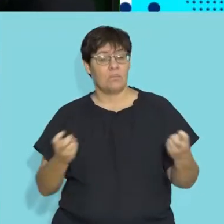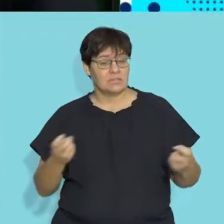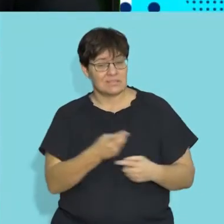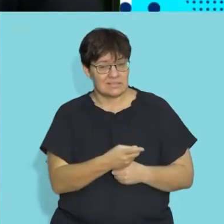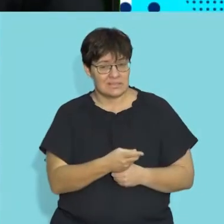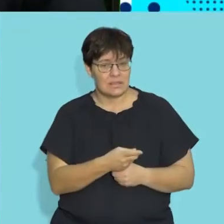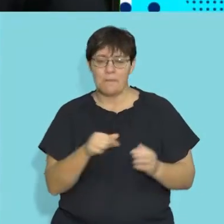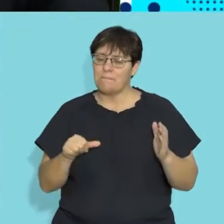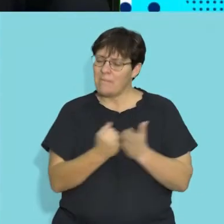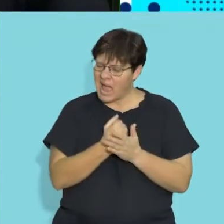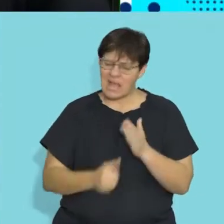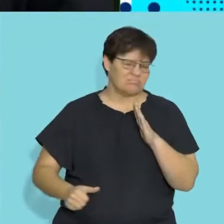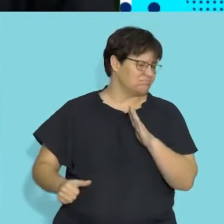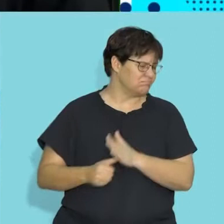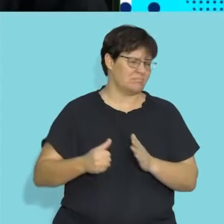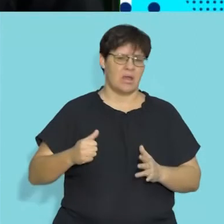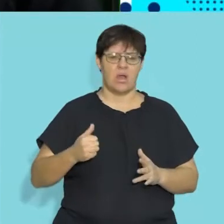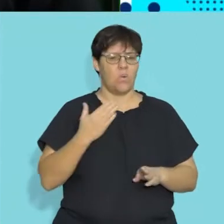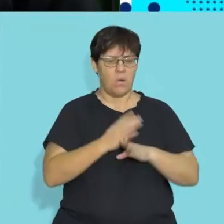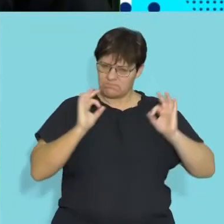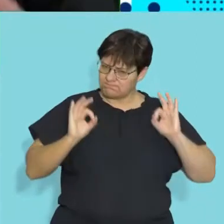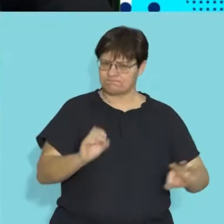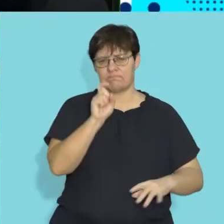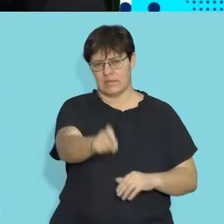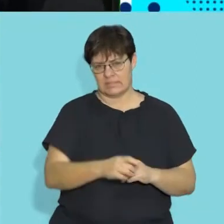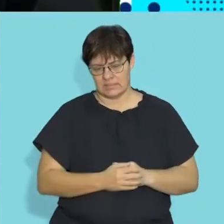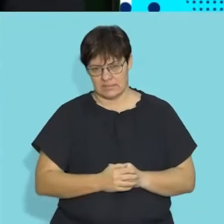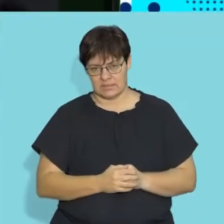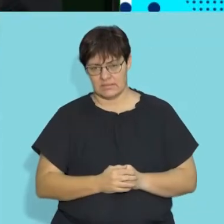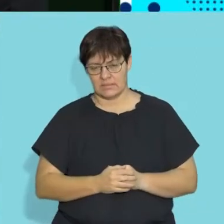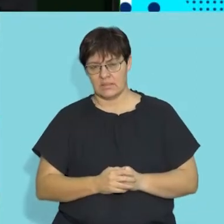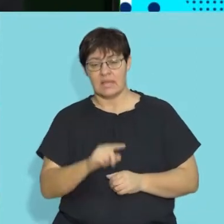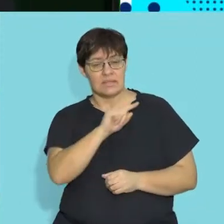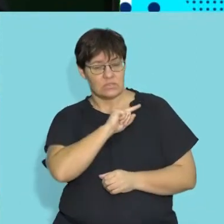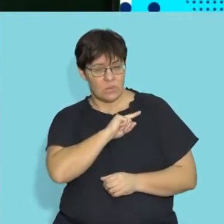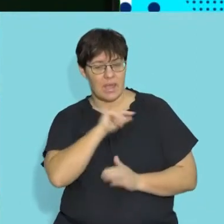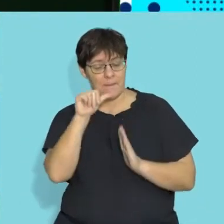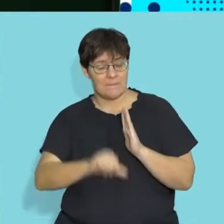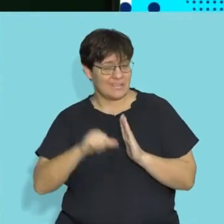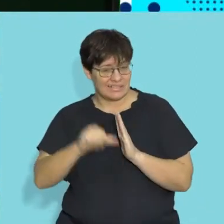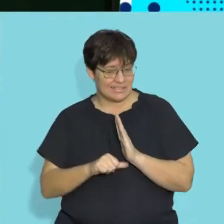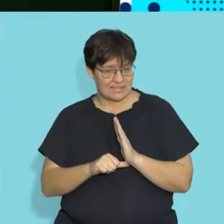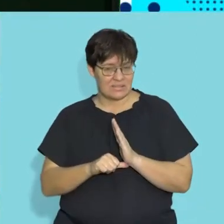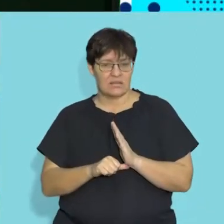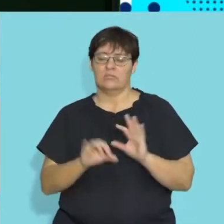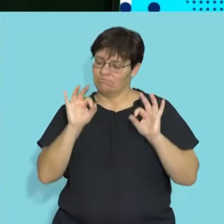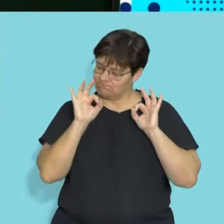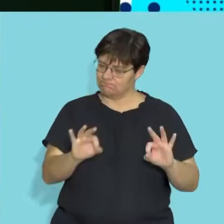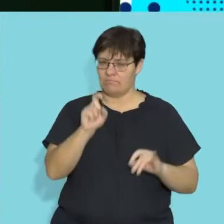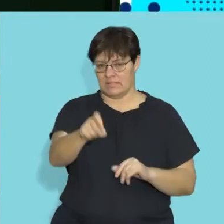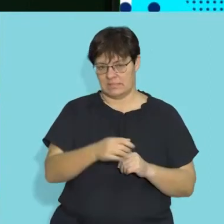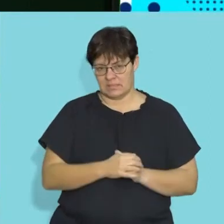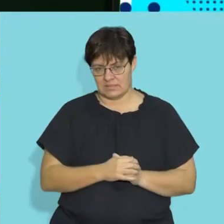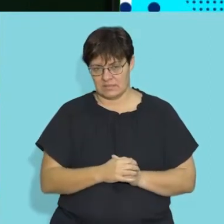to be at peak performance at all times. Therefore, your maintenance needs to be on